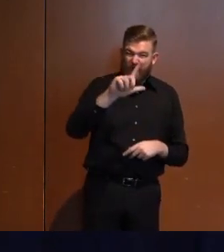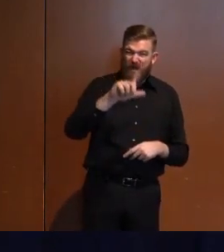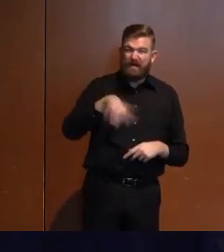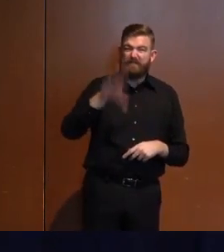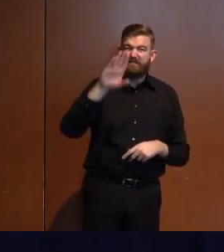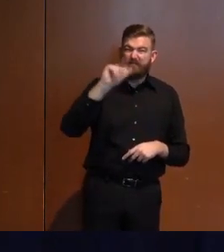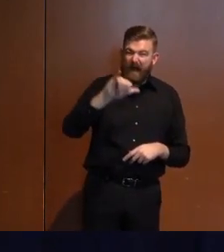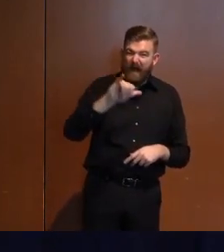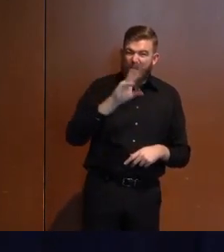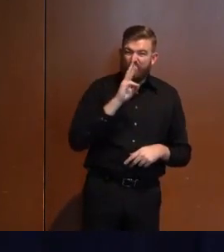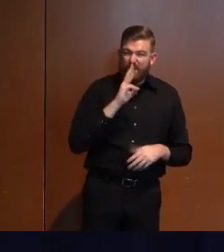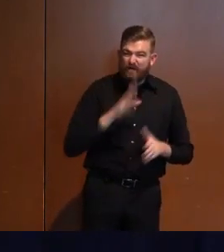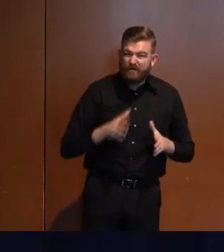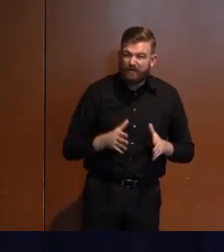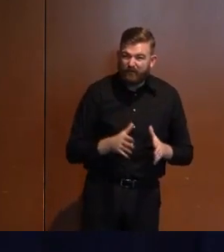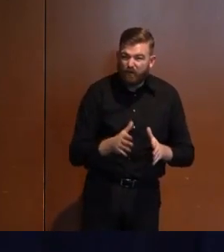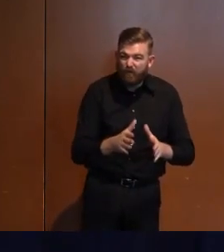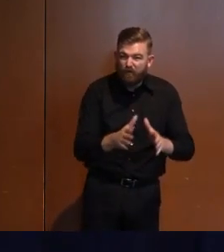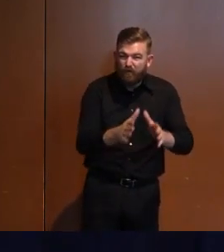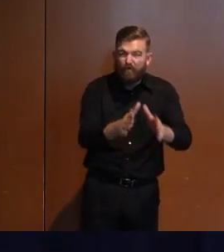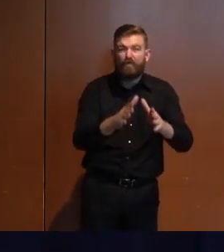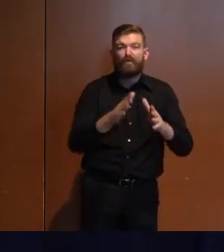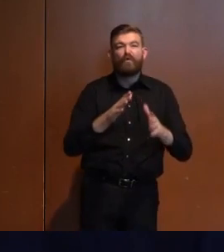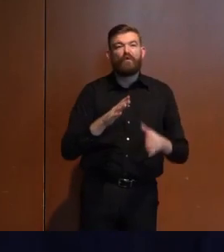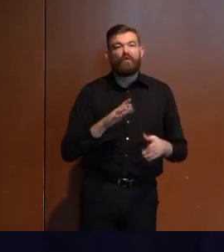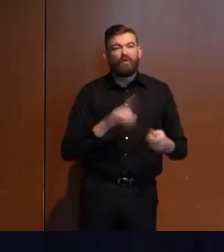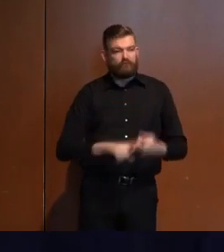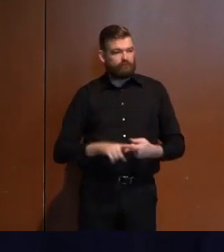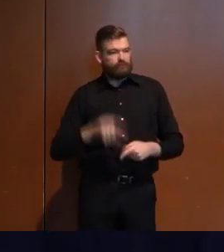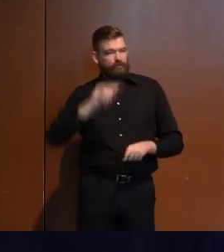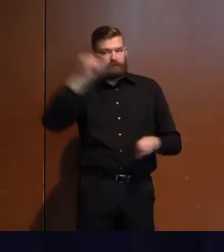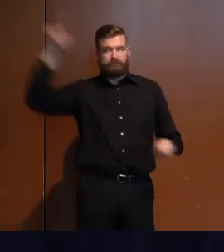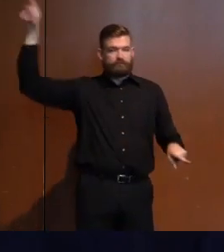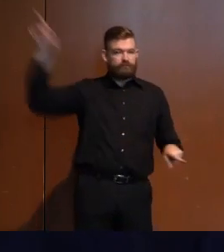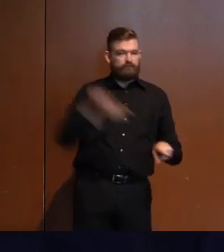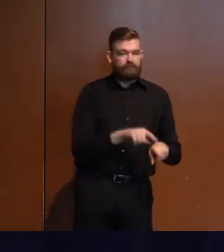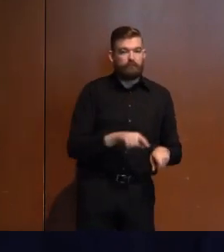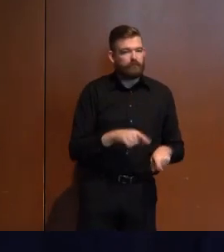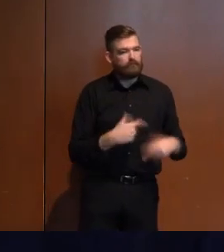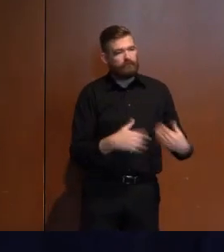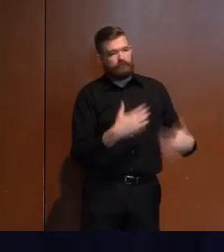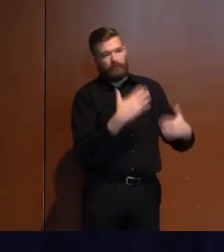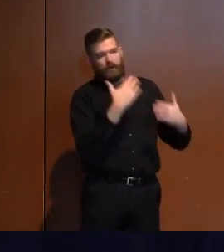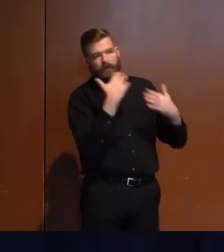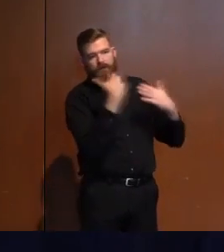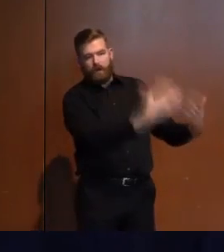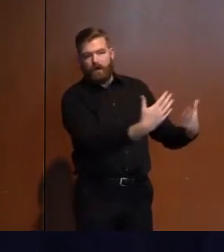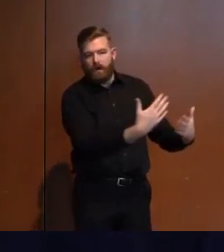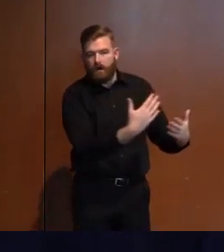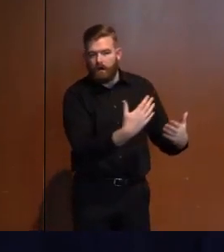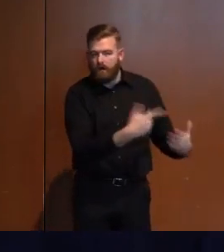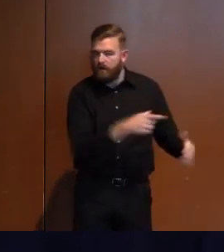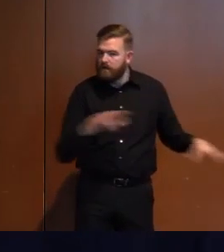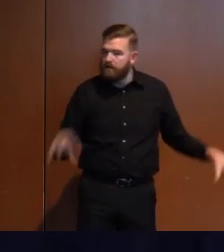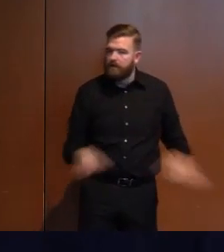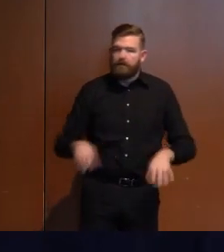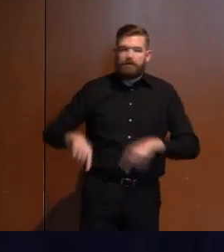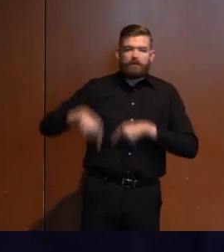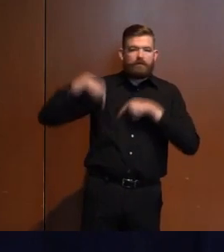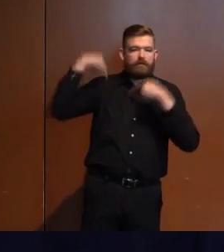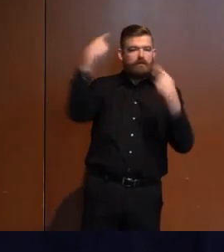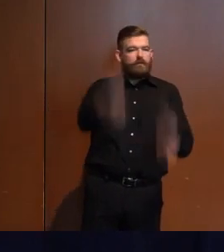from the bay all the way up to right here, right outside of this war memorial, another phenomenal effort, as well as the projects that you do